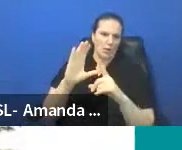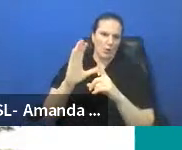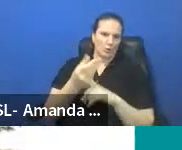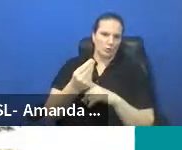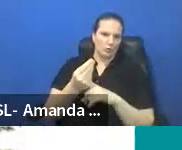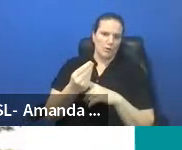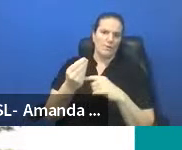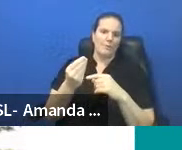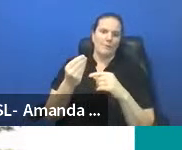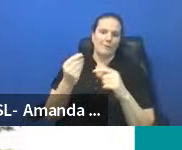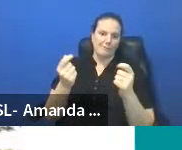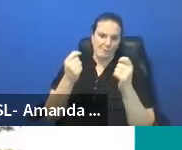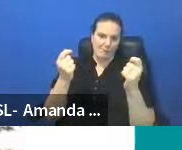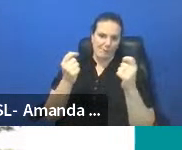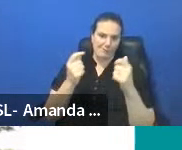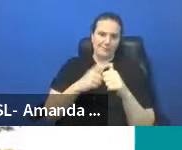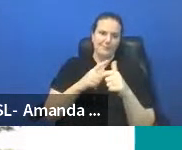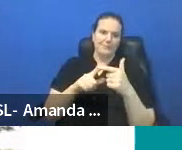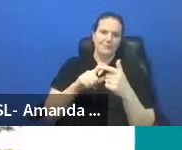We specifically went to